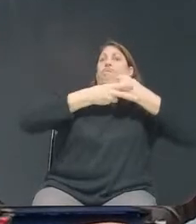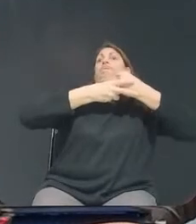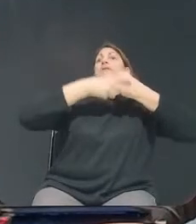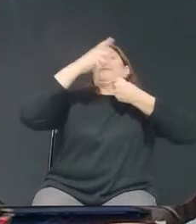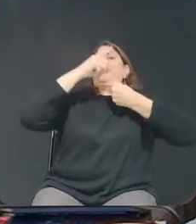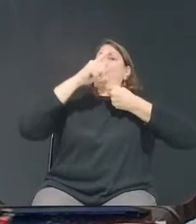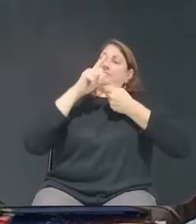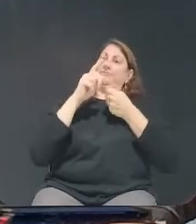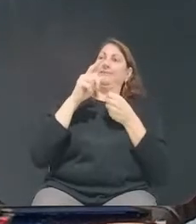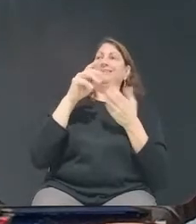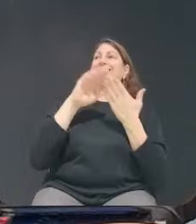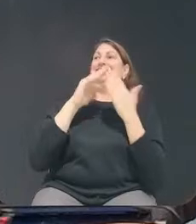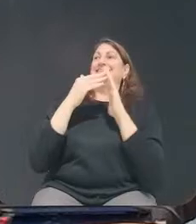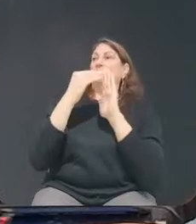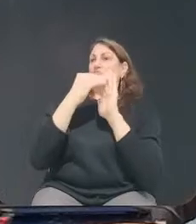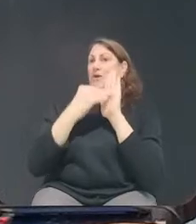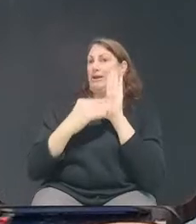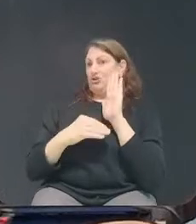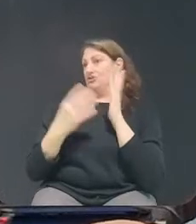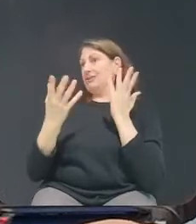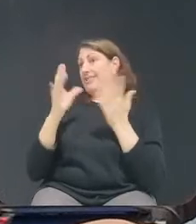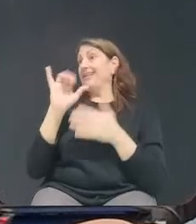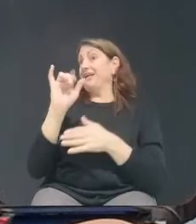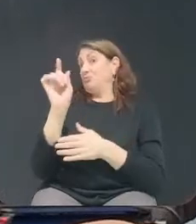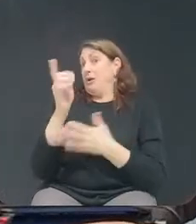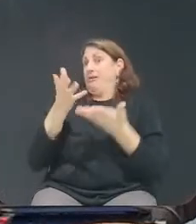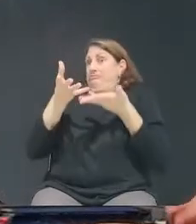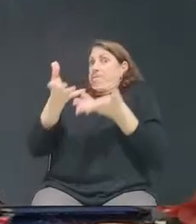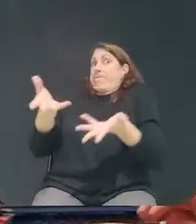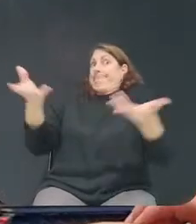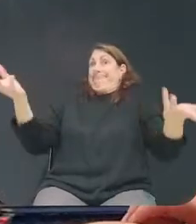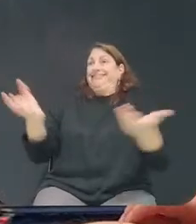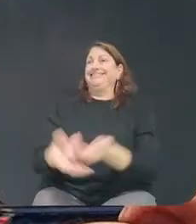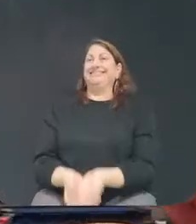That's where records reside. So,